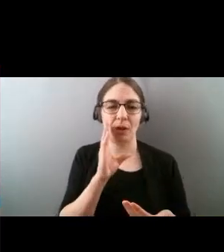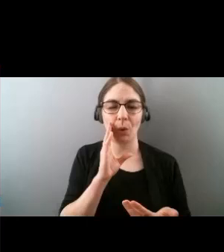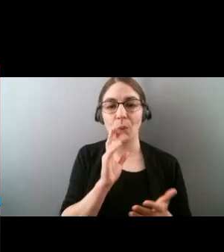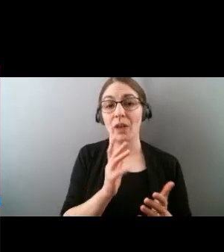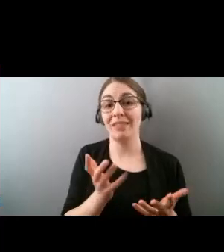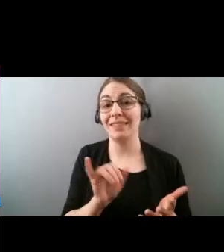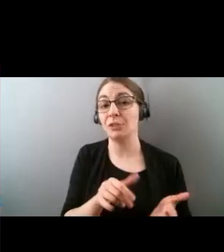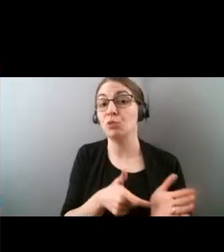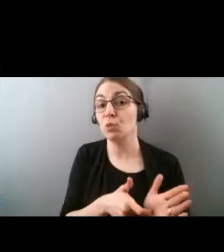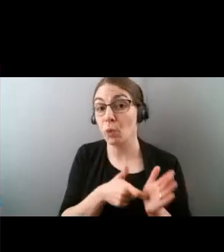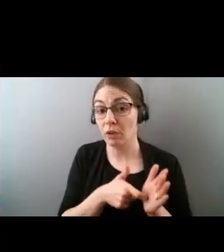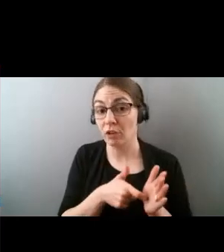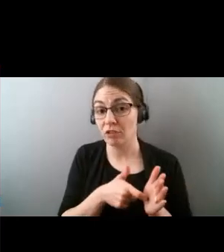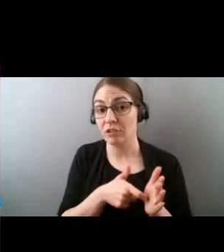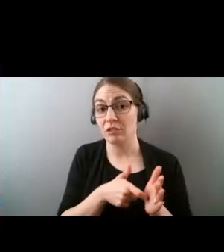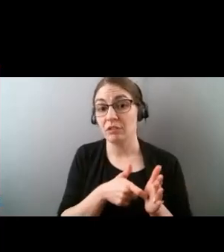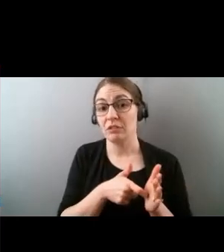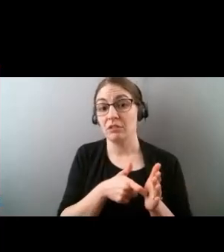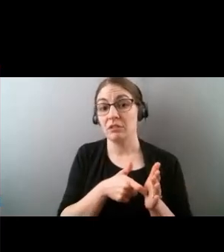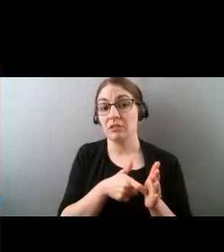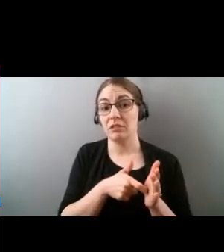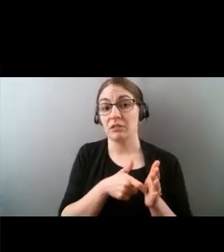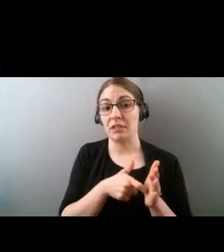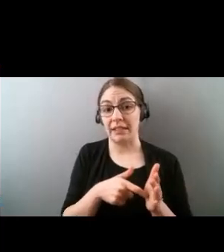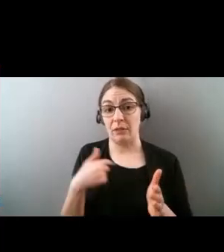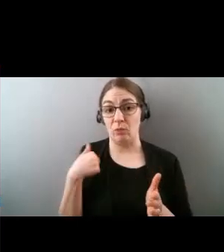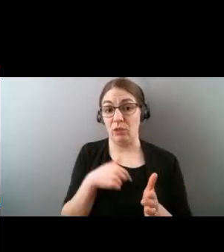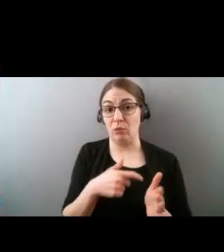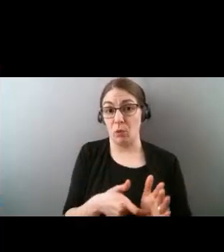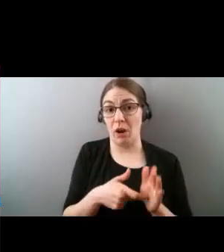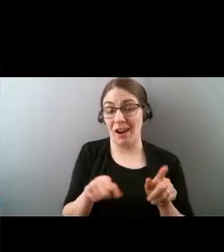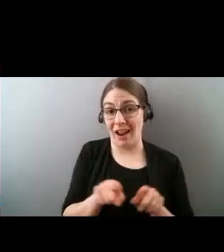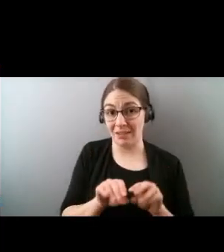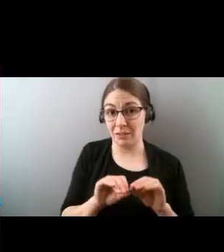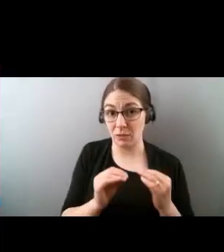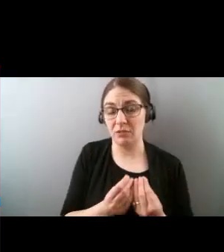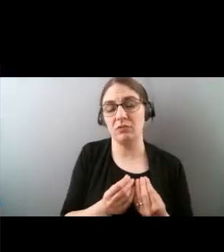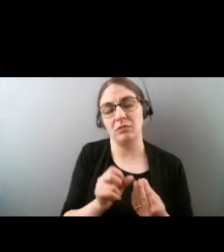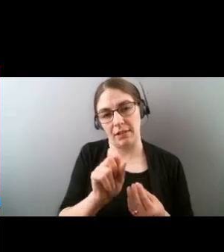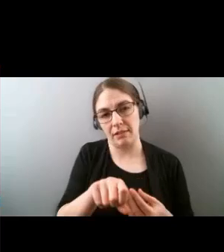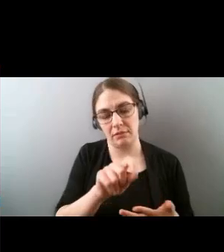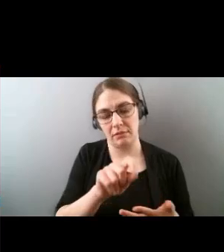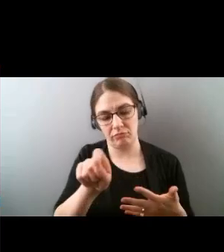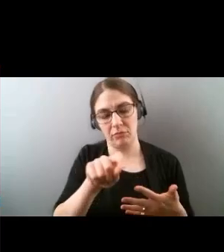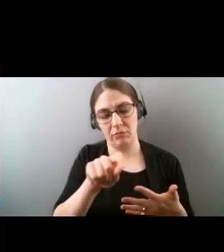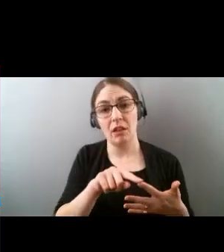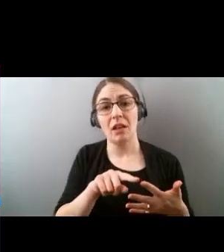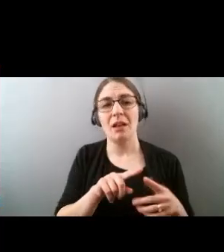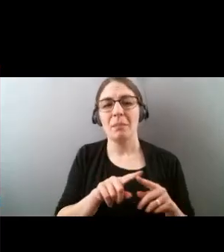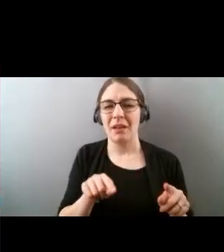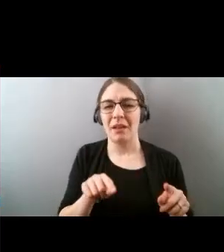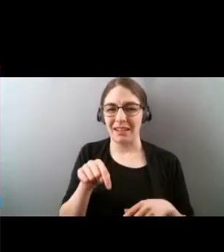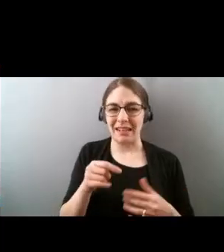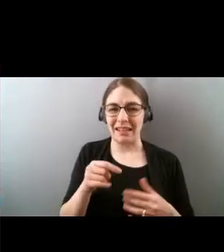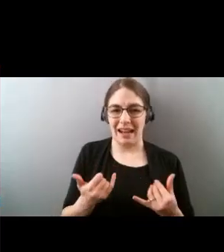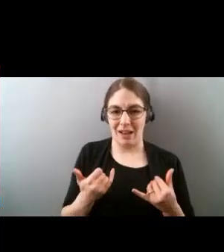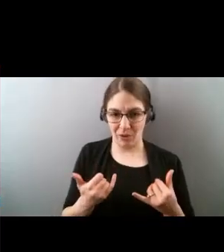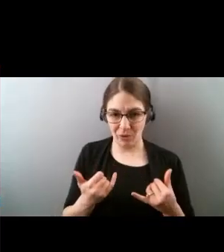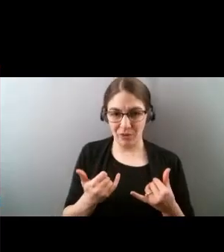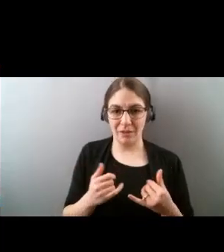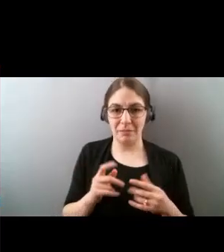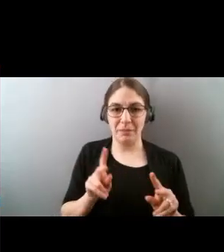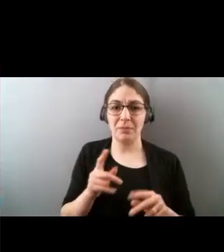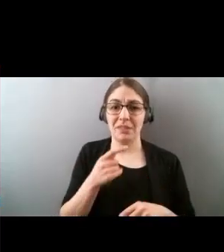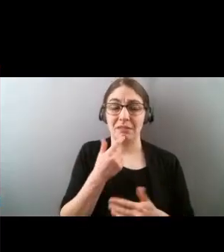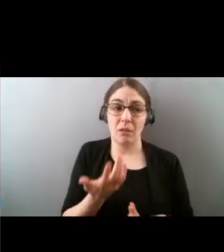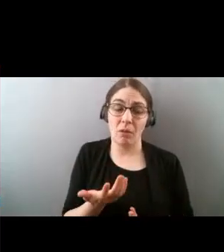required by us as an organization? Yes. But this is one of those times that, people say, oh,